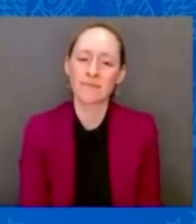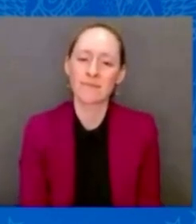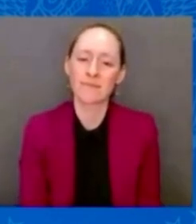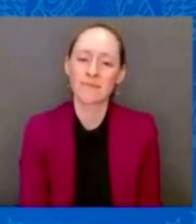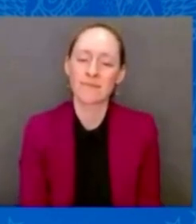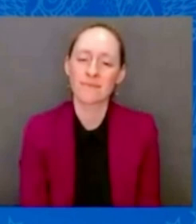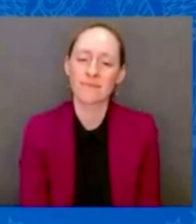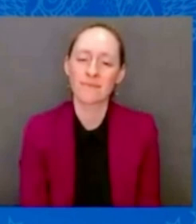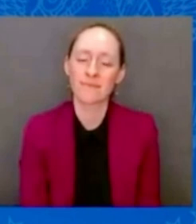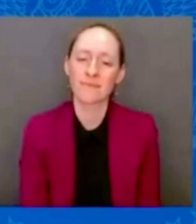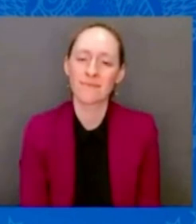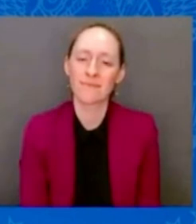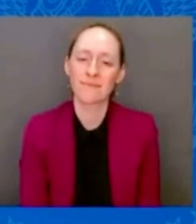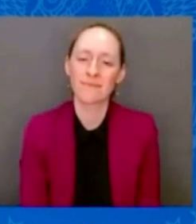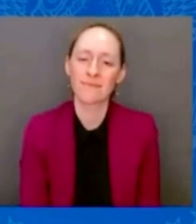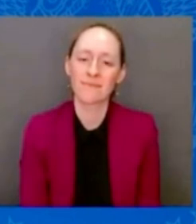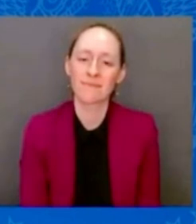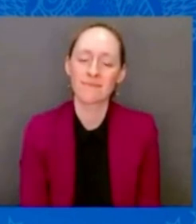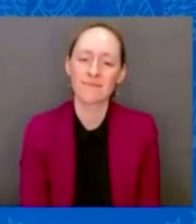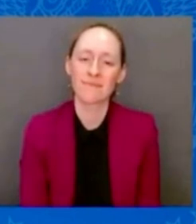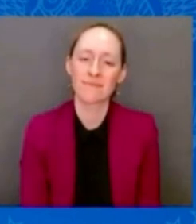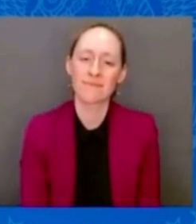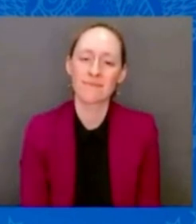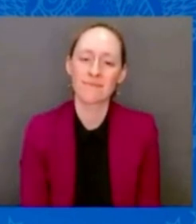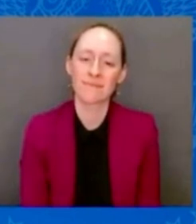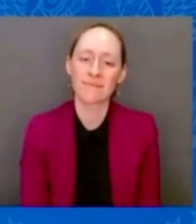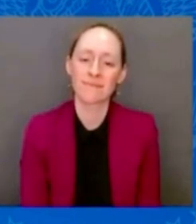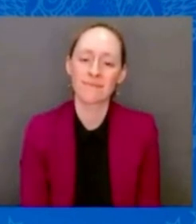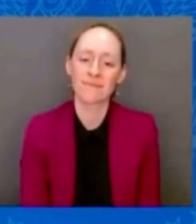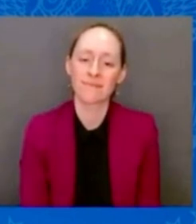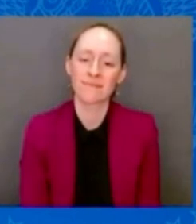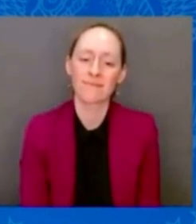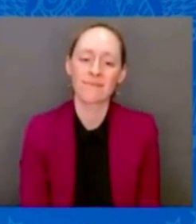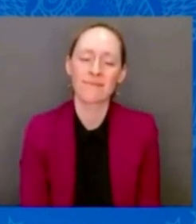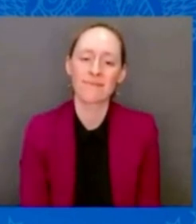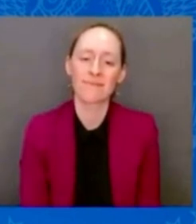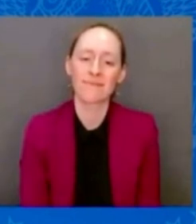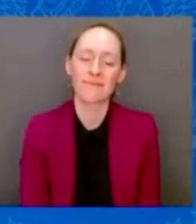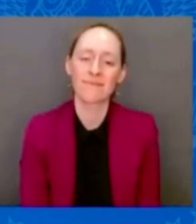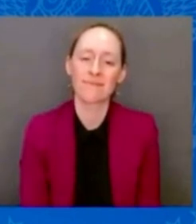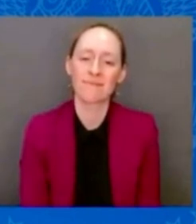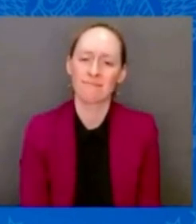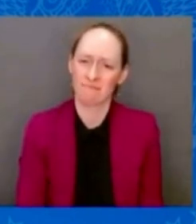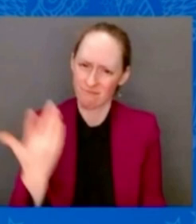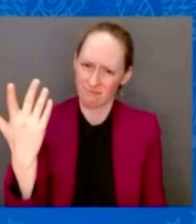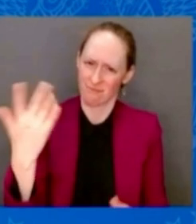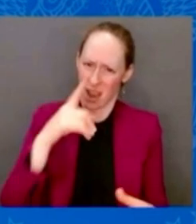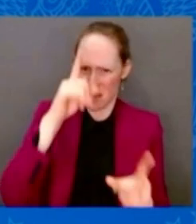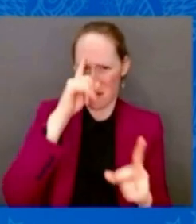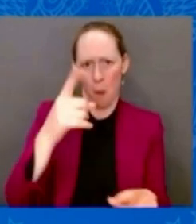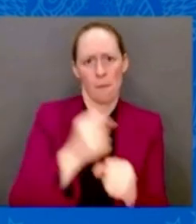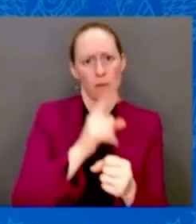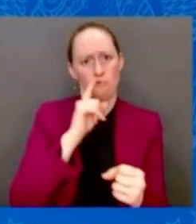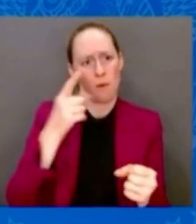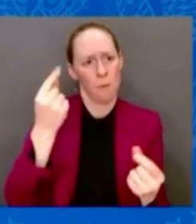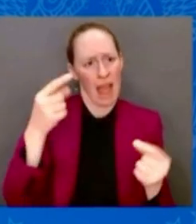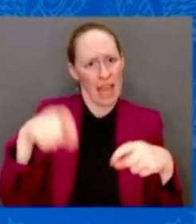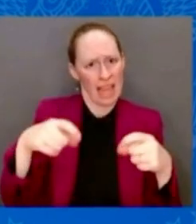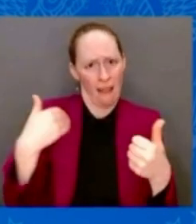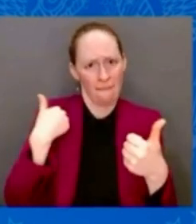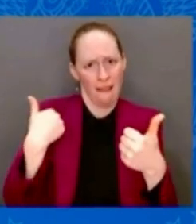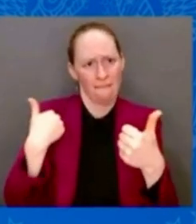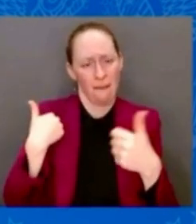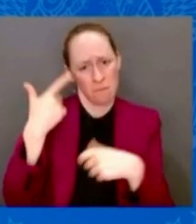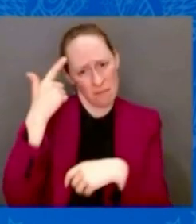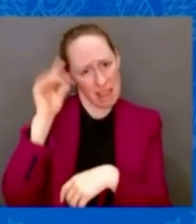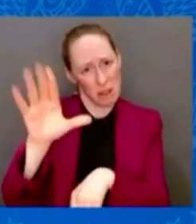And to make sure you have what you need to manage the risk of your job, today, emergency response and preparedness standards,